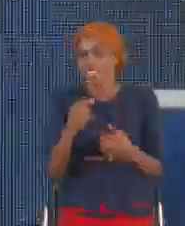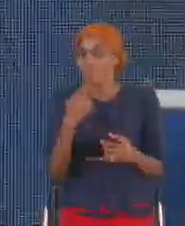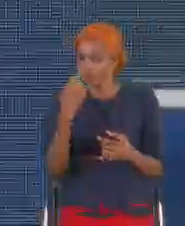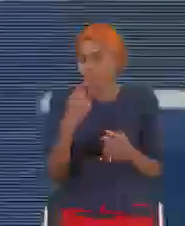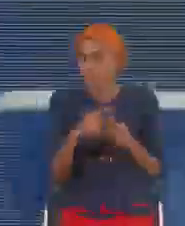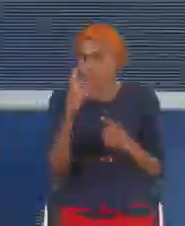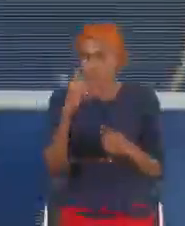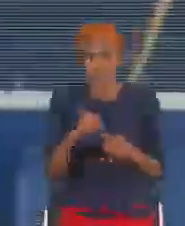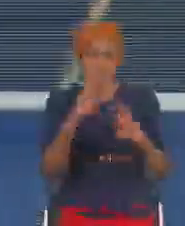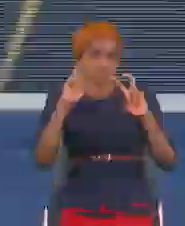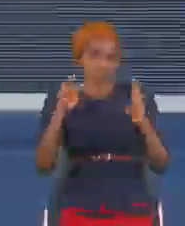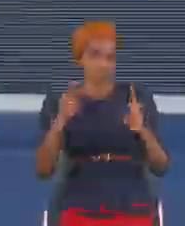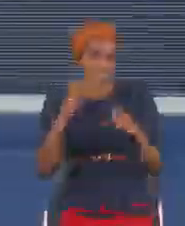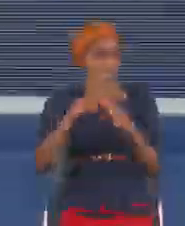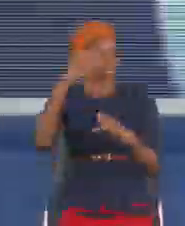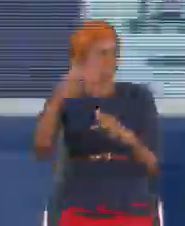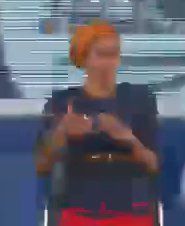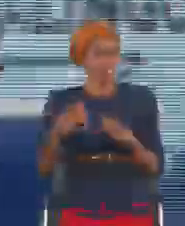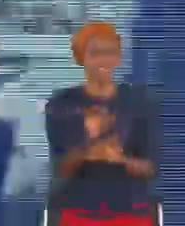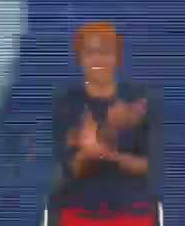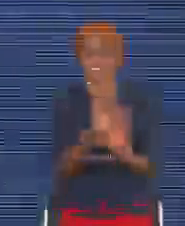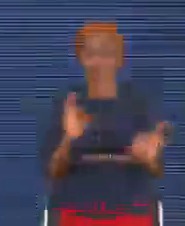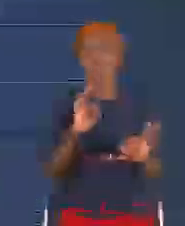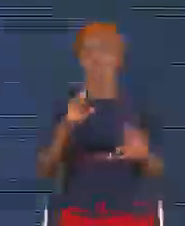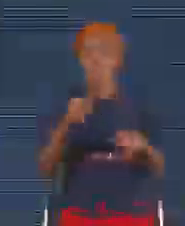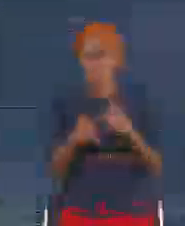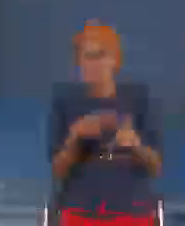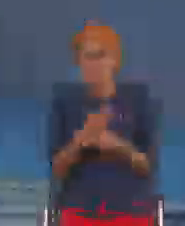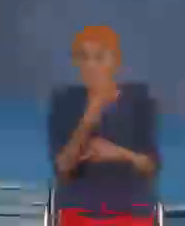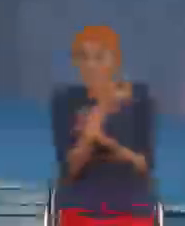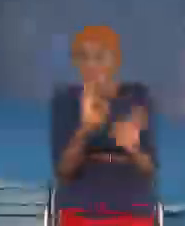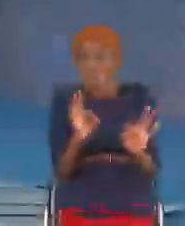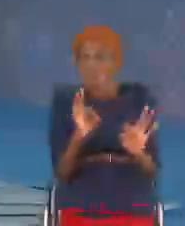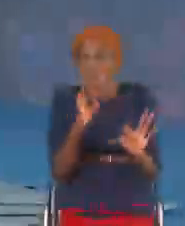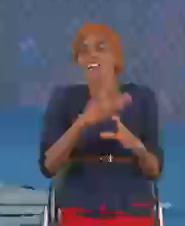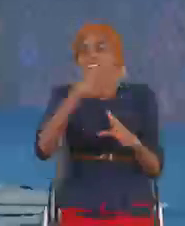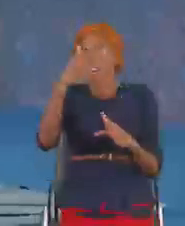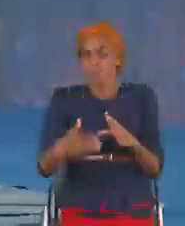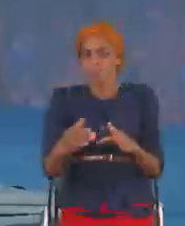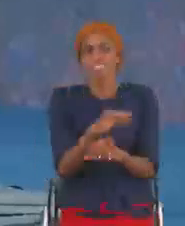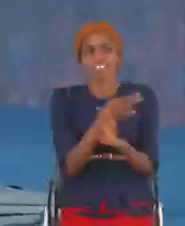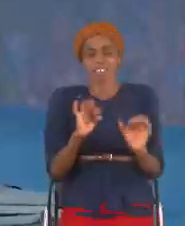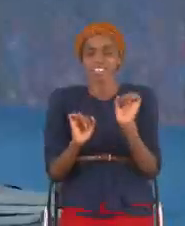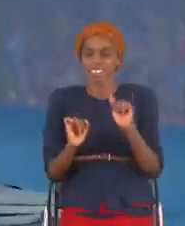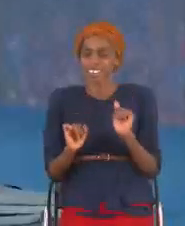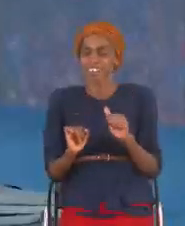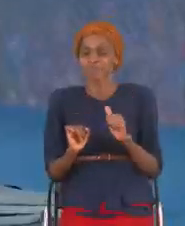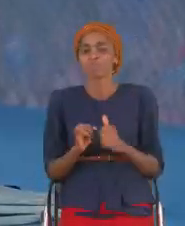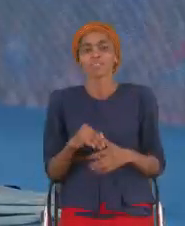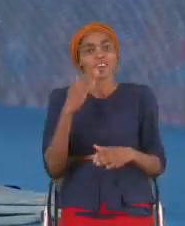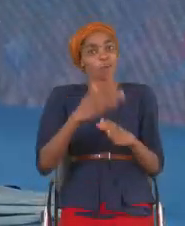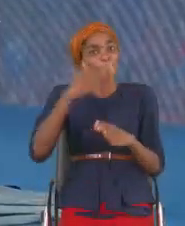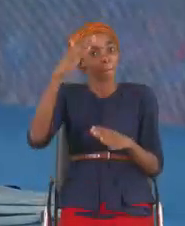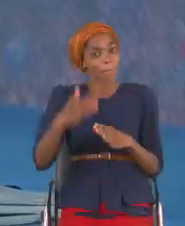you on total liberation. What kind of liberation are you having today? Total liberation.